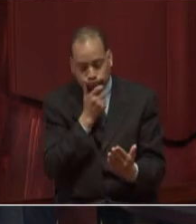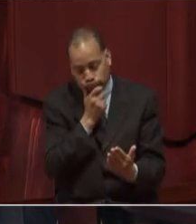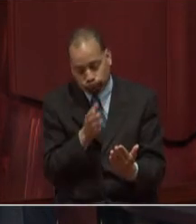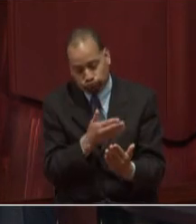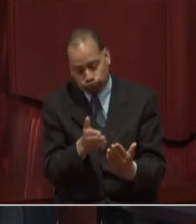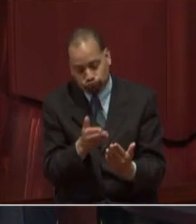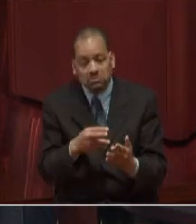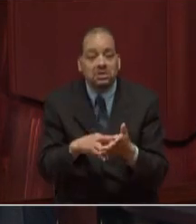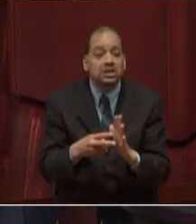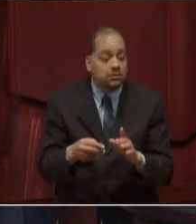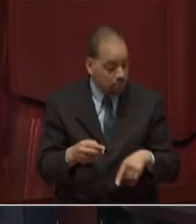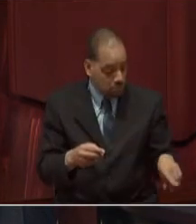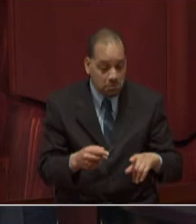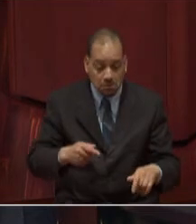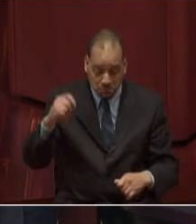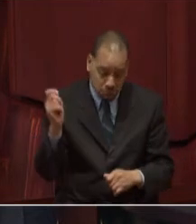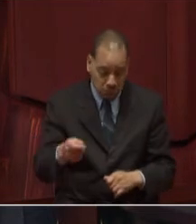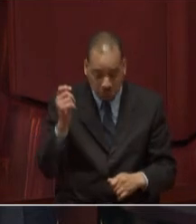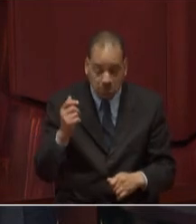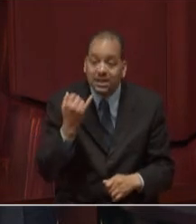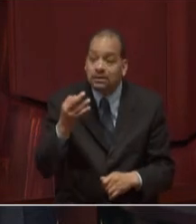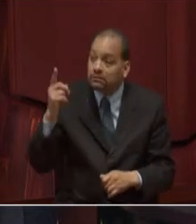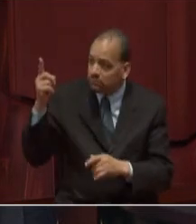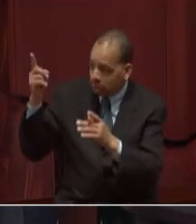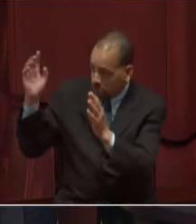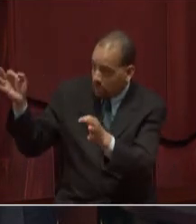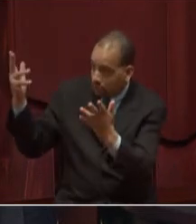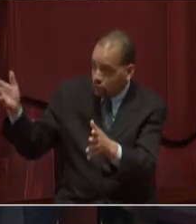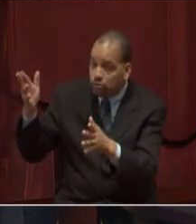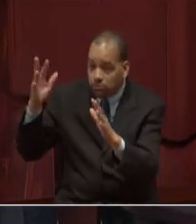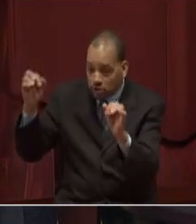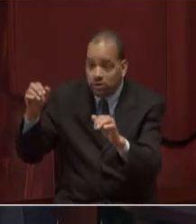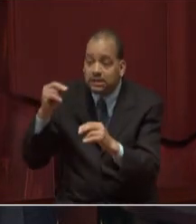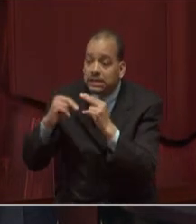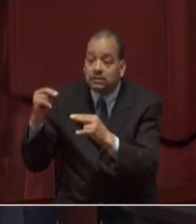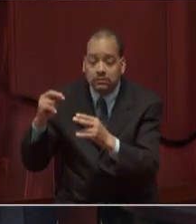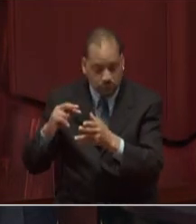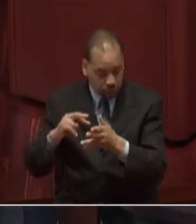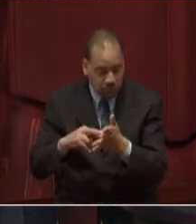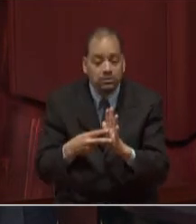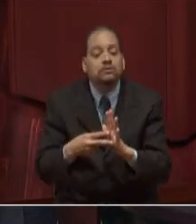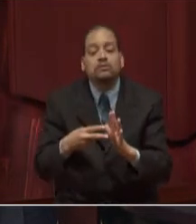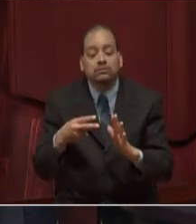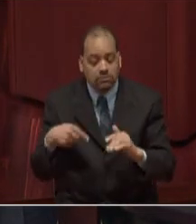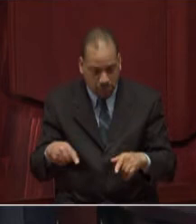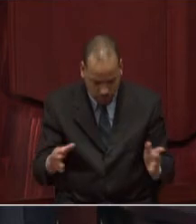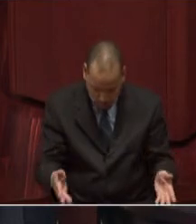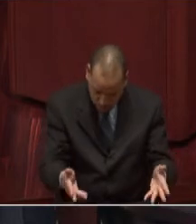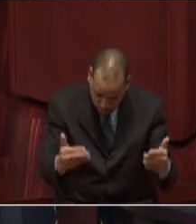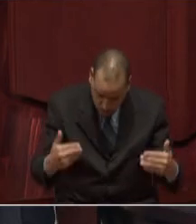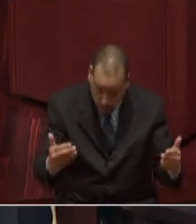people who cracked the whip. After he made a decision about what ought to be our policy toward the Soviet Union, if